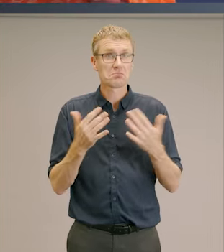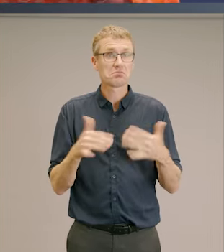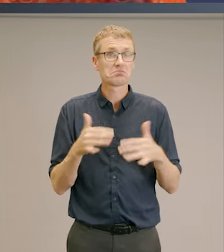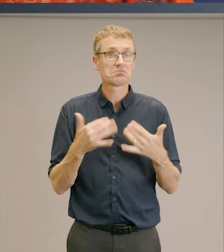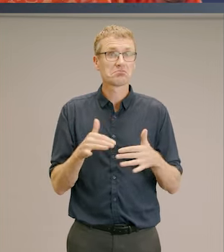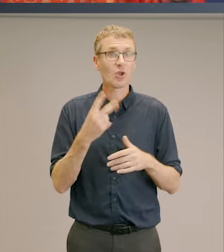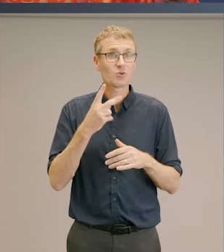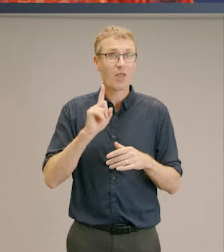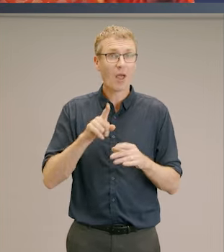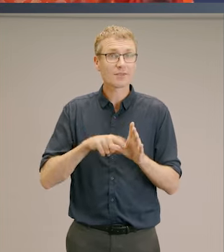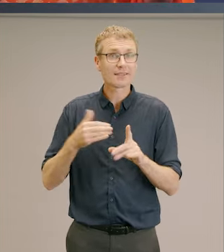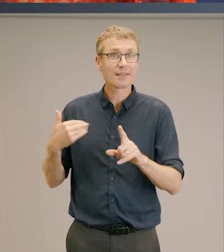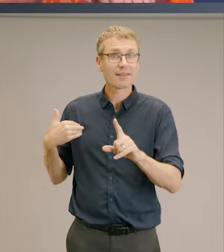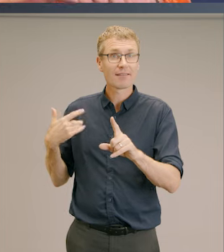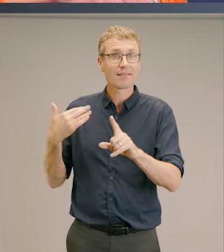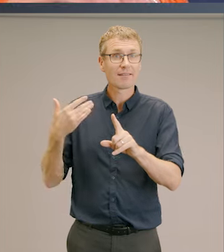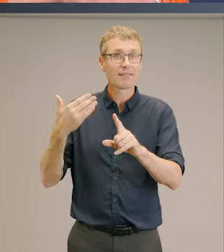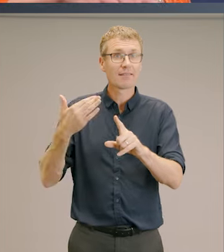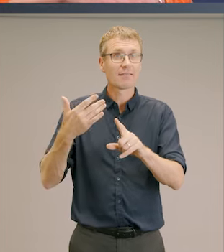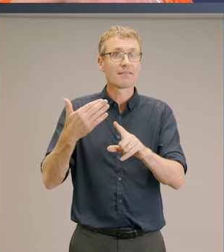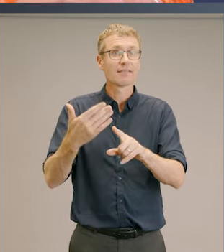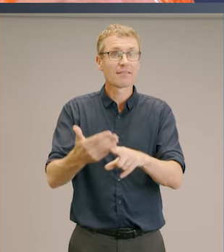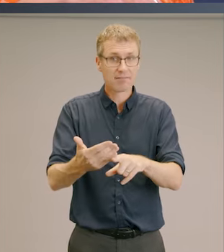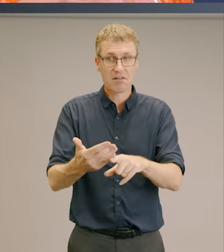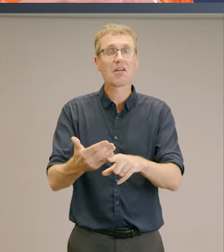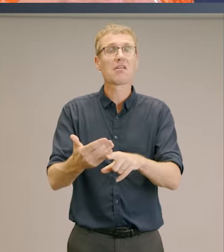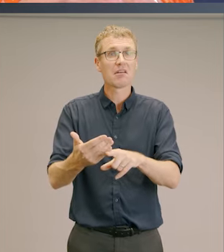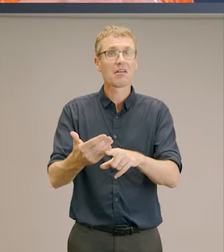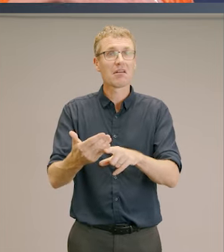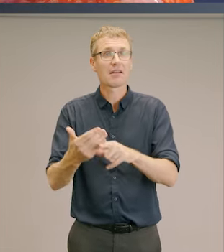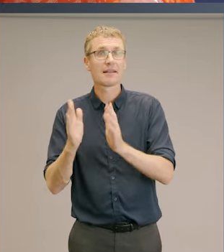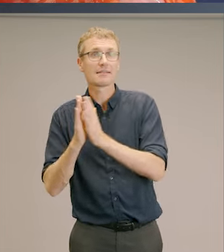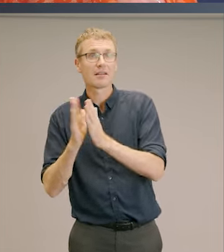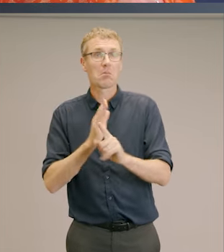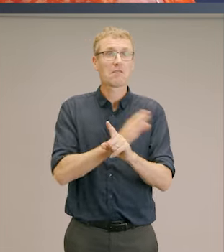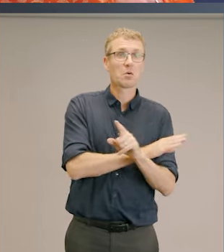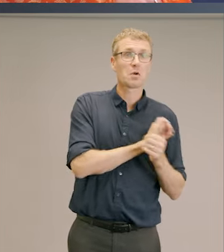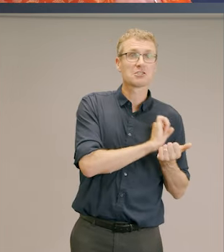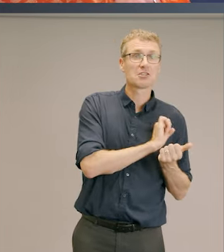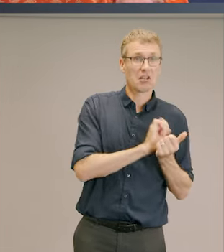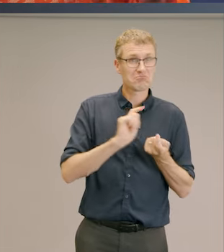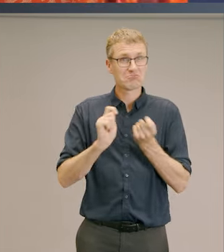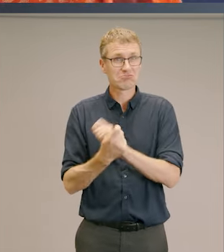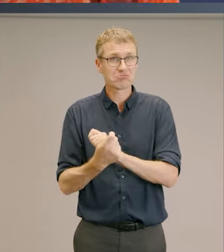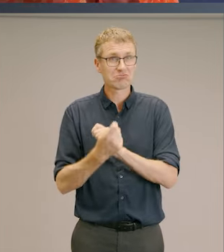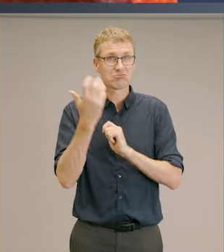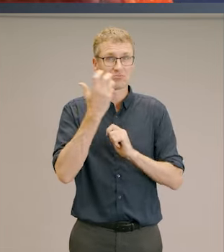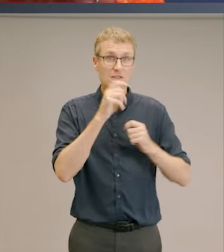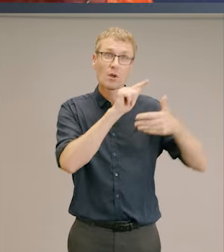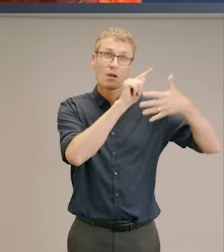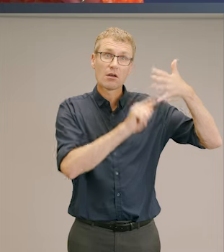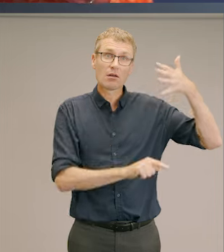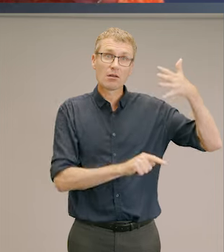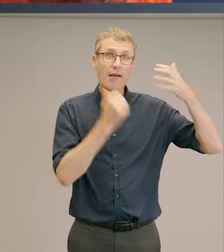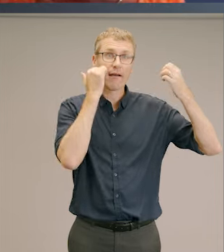history of 2,000 years for God's people of celebrating their Sabbath day on one day of the week was suddenly changed. So there are all these